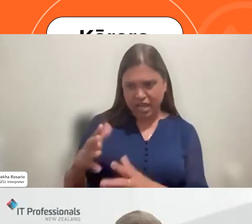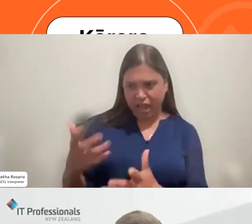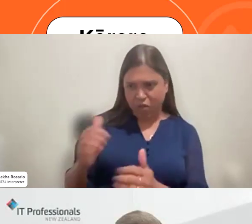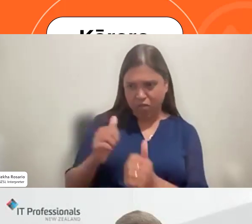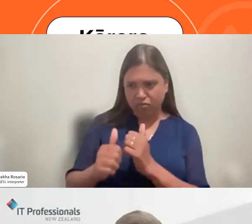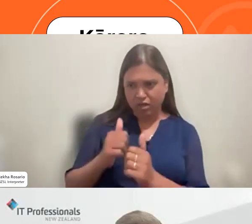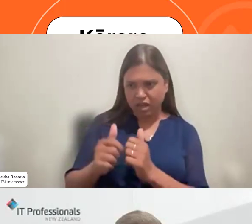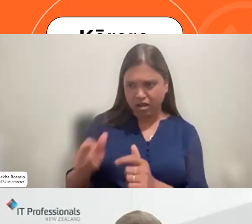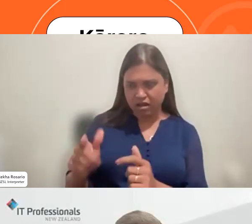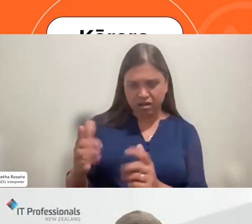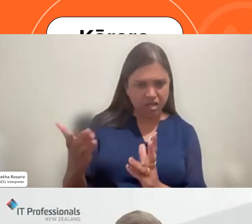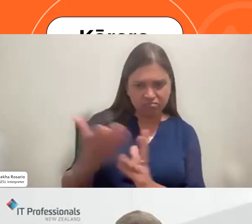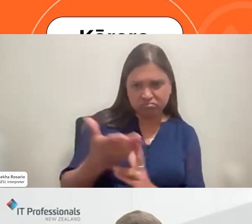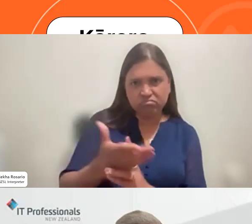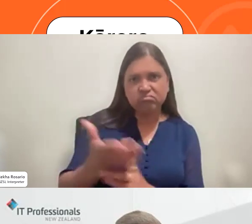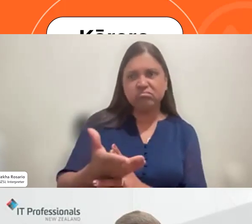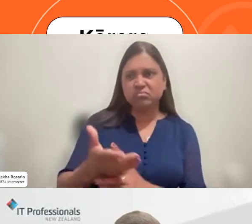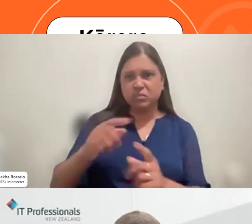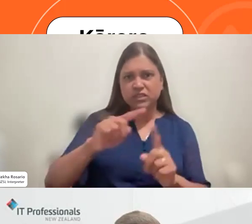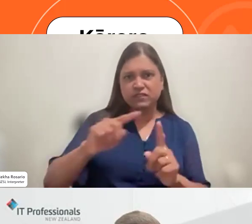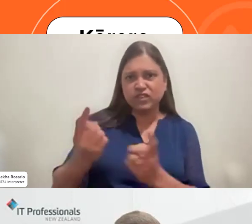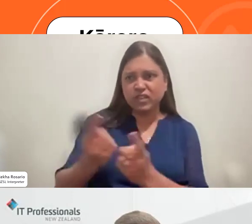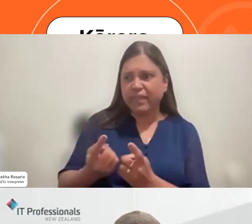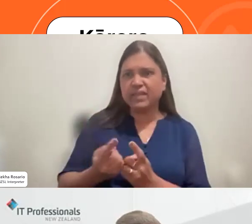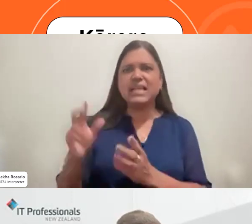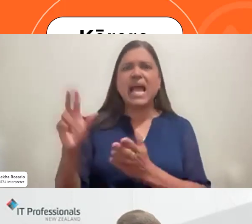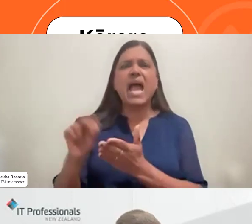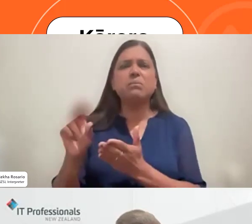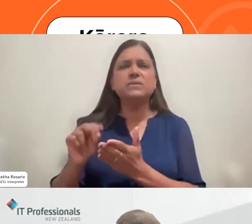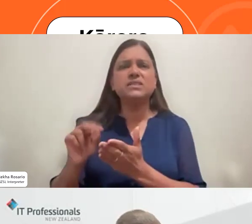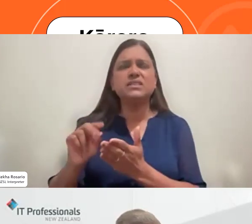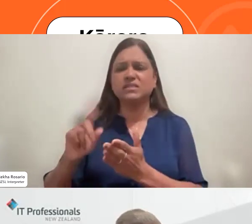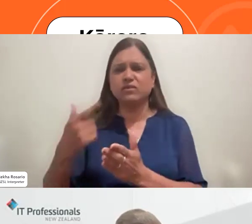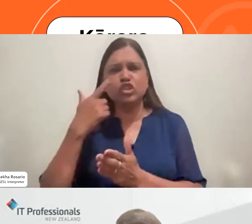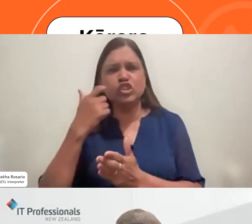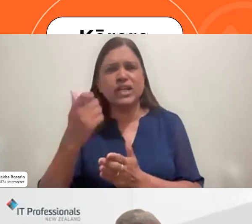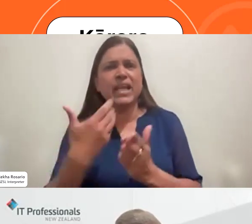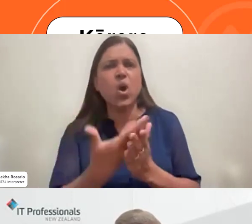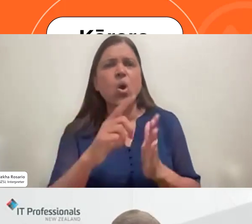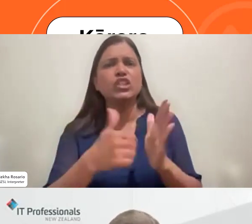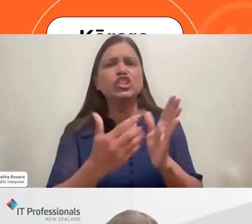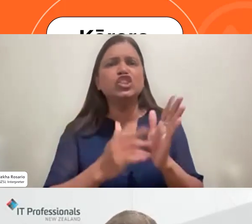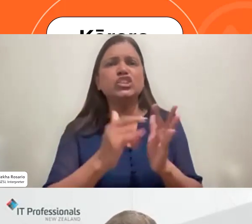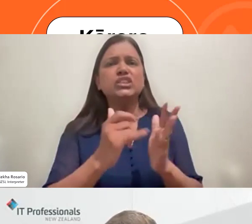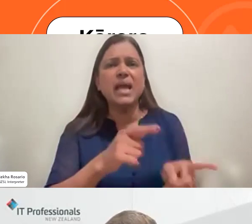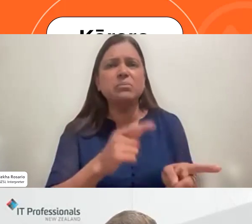can use apps now to check in on James when James is at school, or he has his own